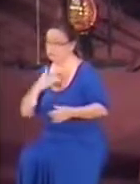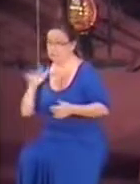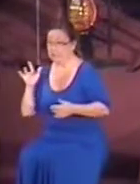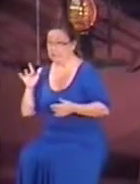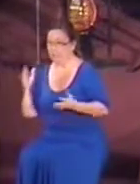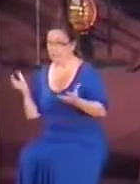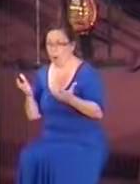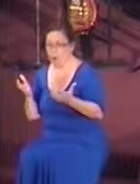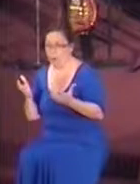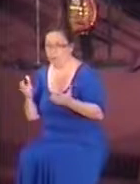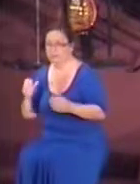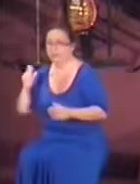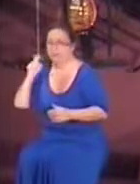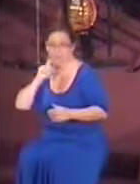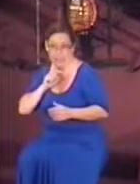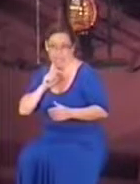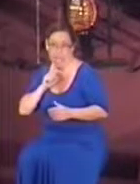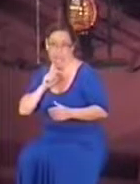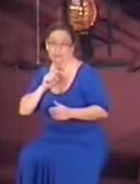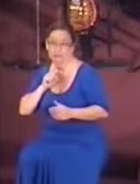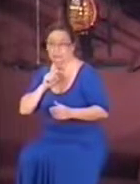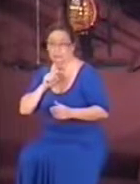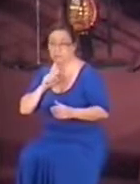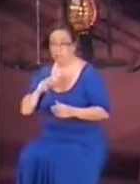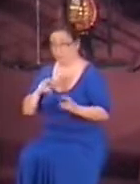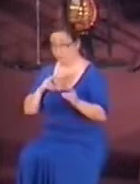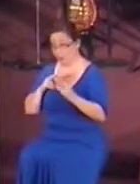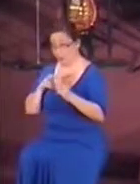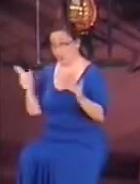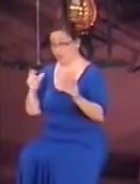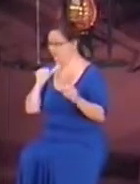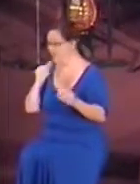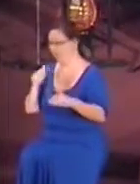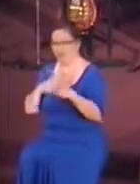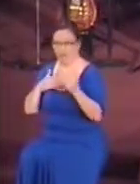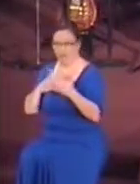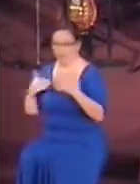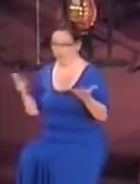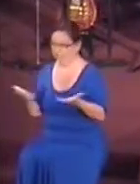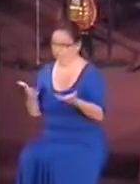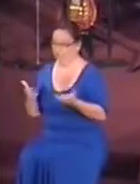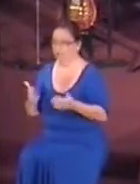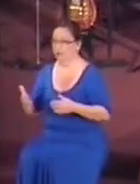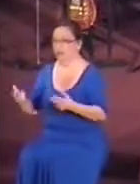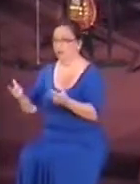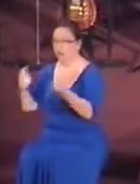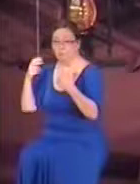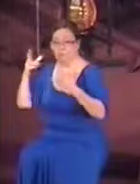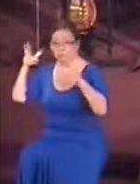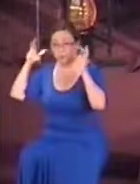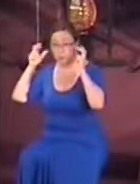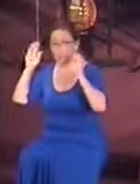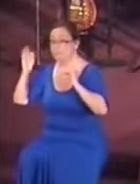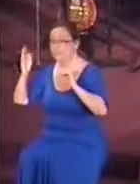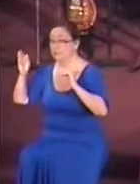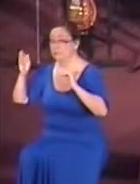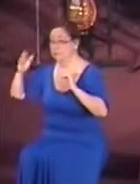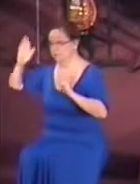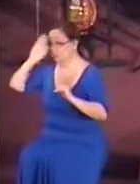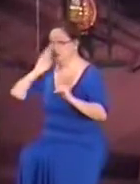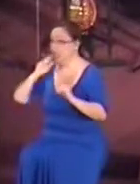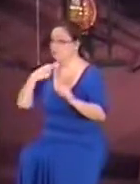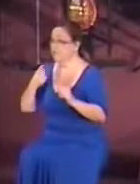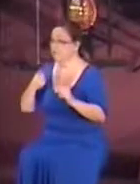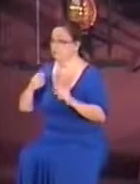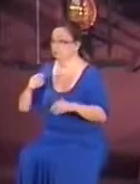that has to do with sex. So get ready to be uncomfortable. Come to hear a message about what God has to say. For you parents out there